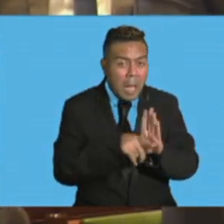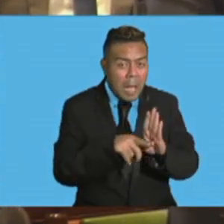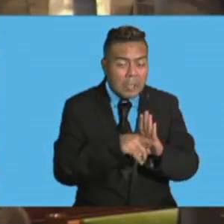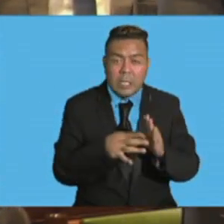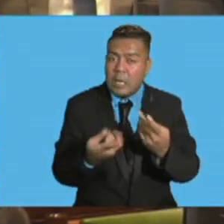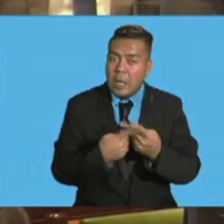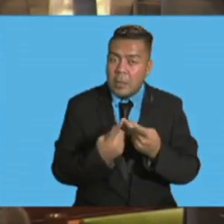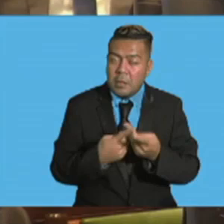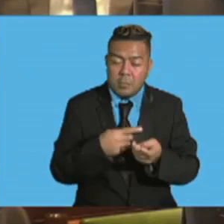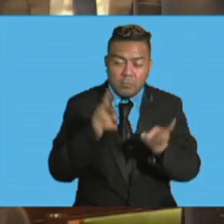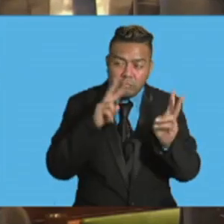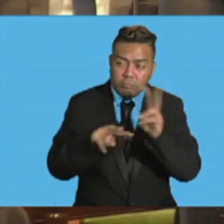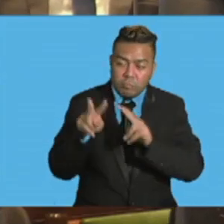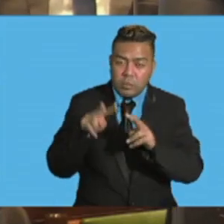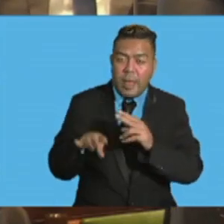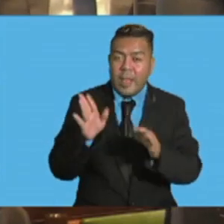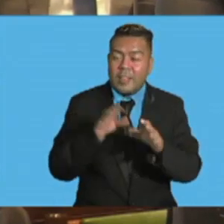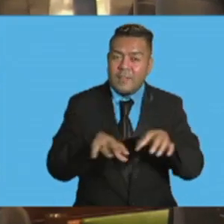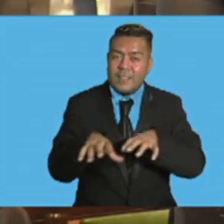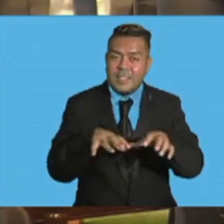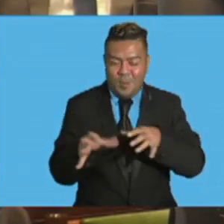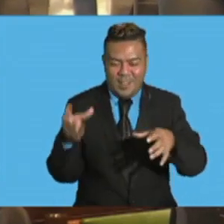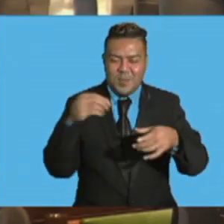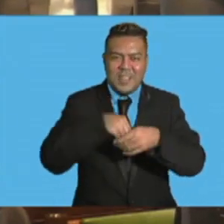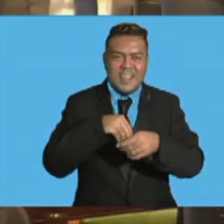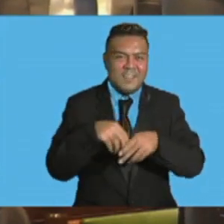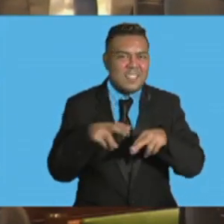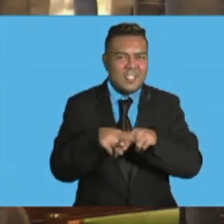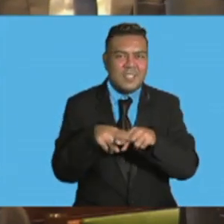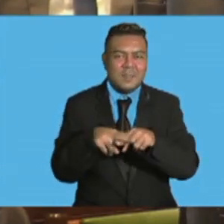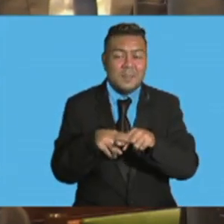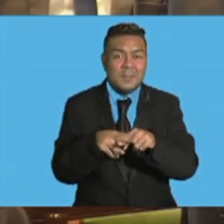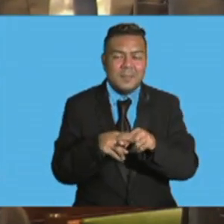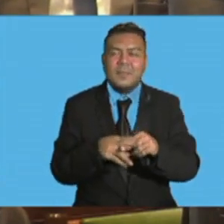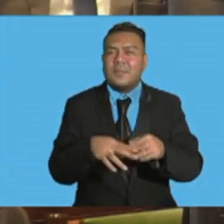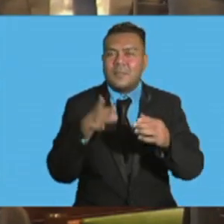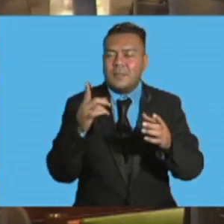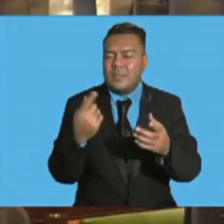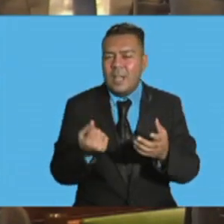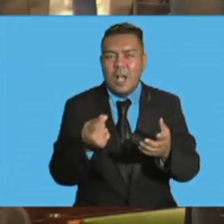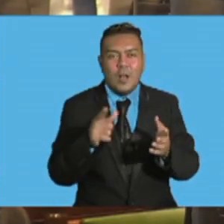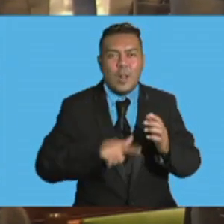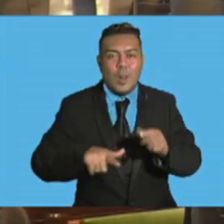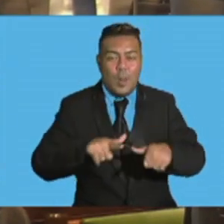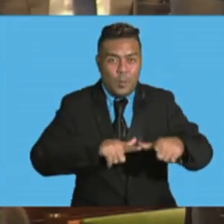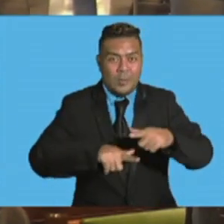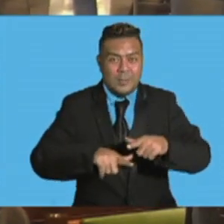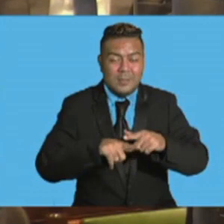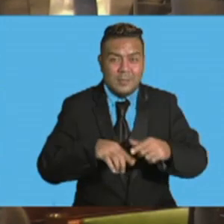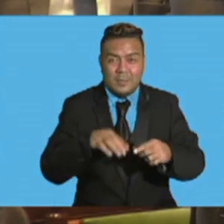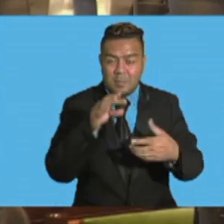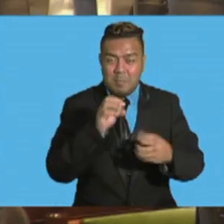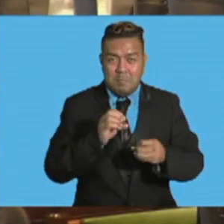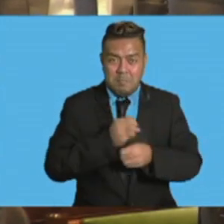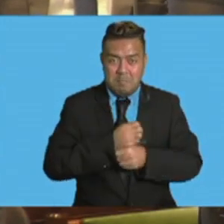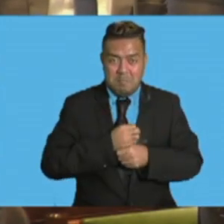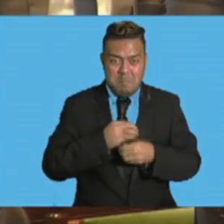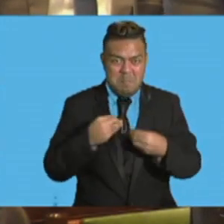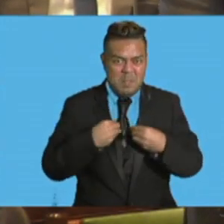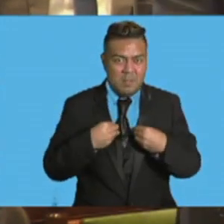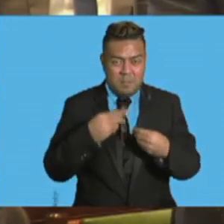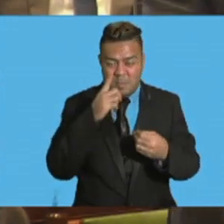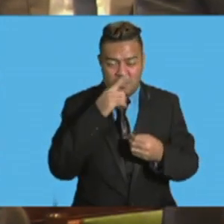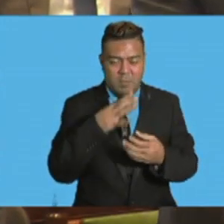spending on other recreational activities. Our local entrepreneurs, our SMEs, designers also benefited from this